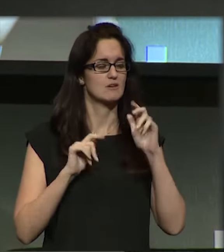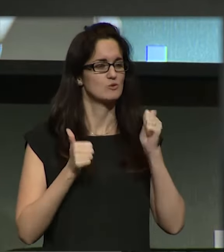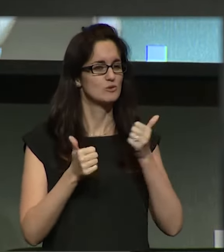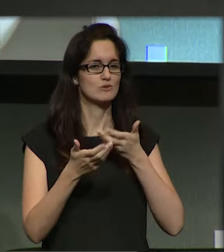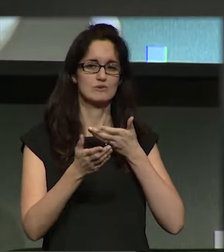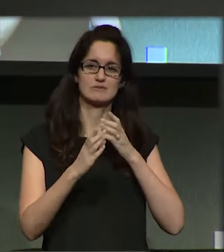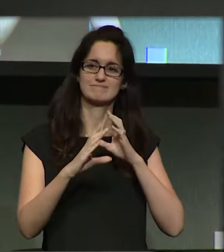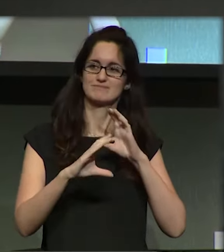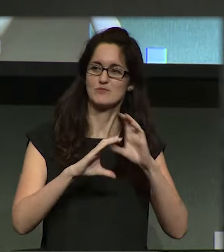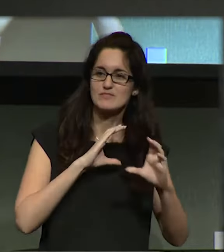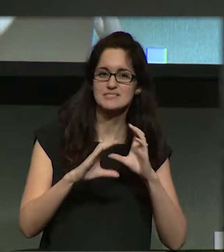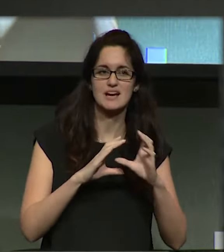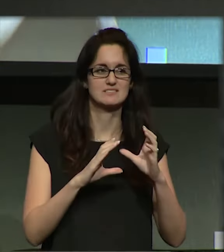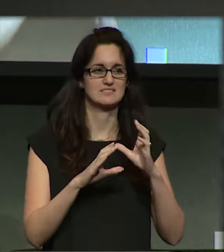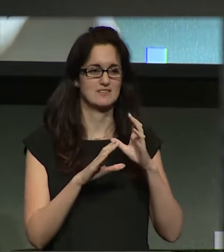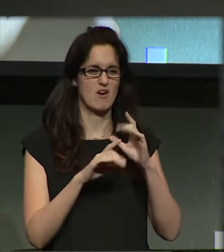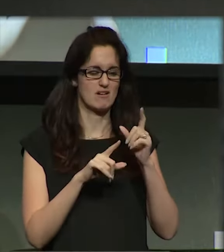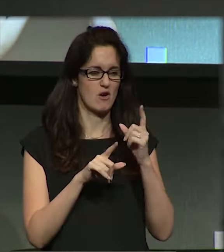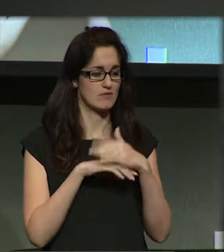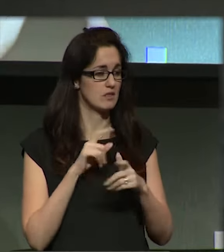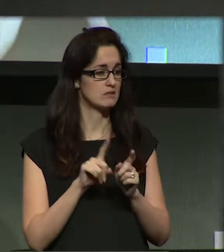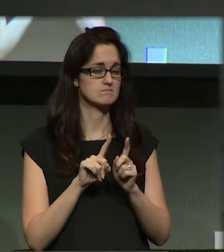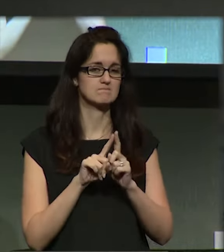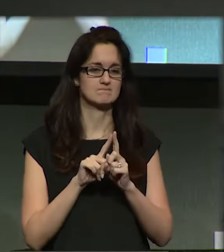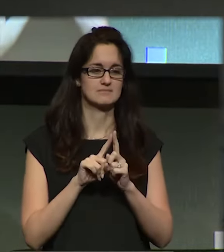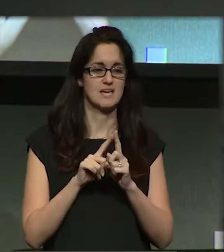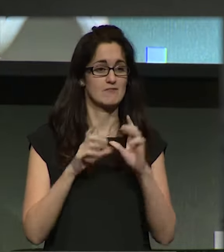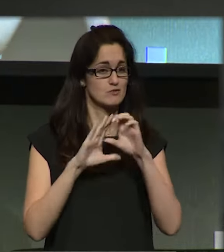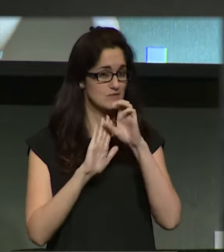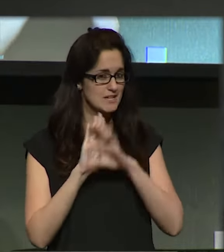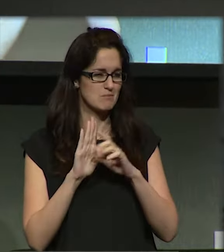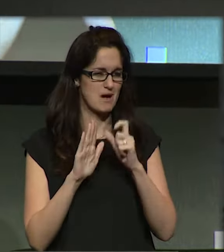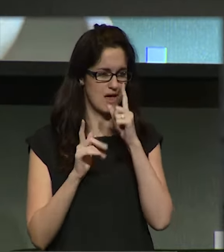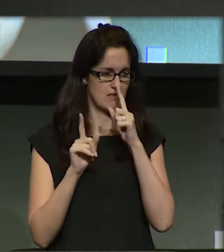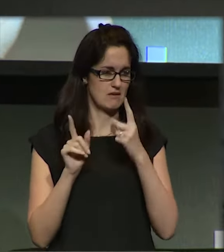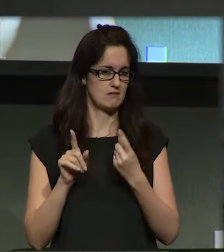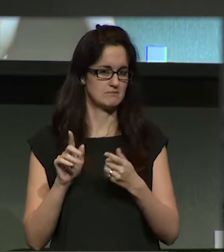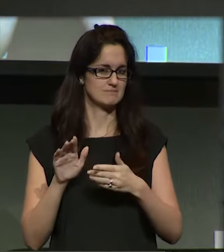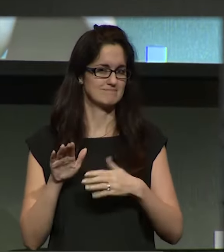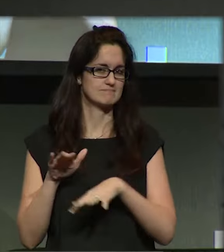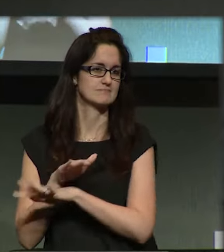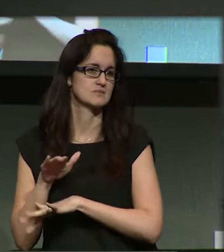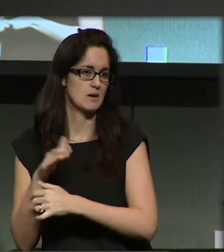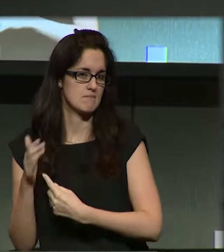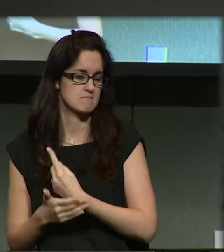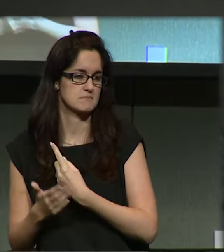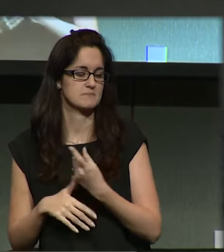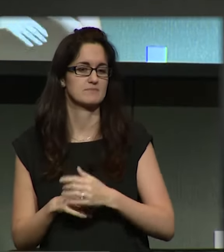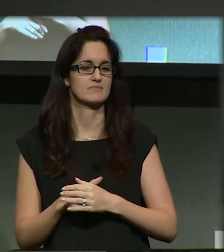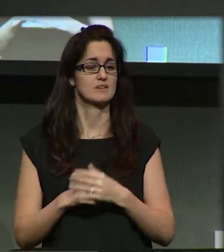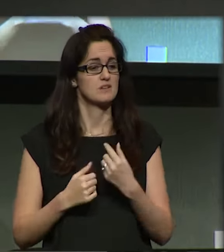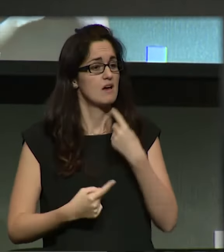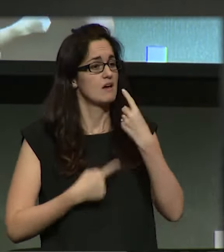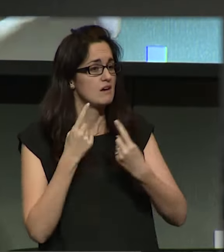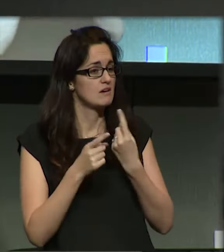things like the hidden curriculum and stuff like that. And you know, I talked about my mum and my